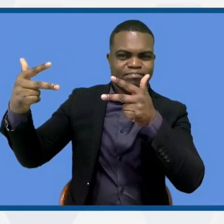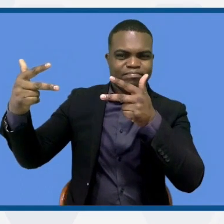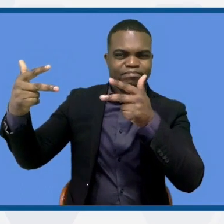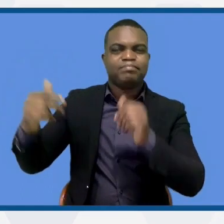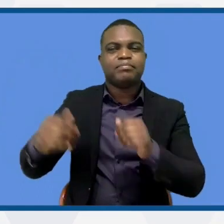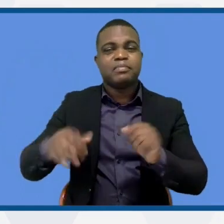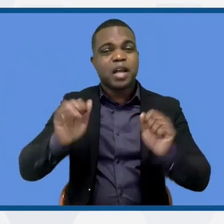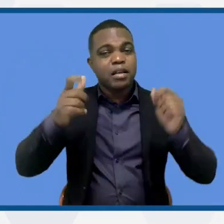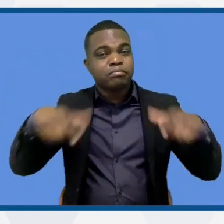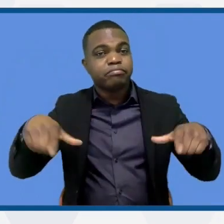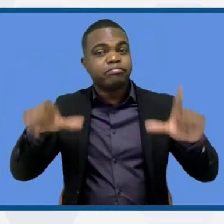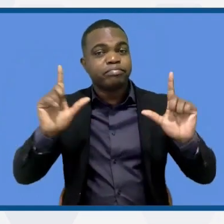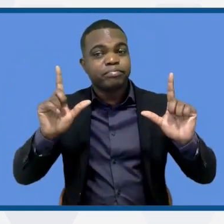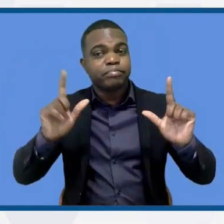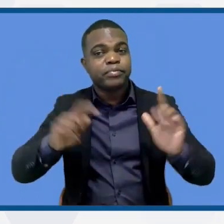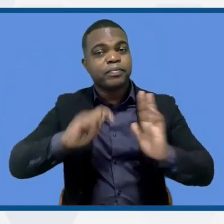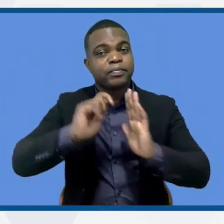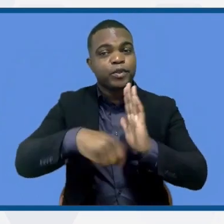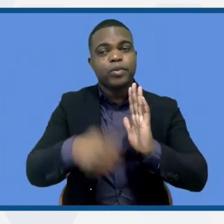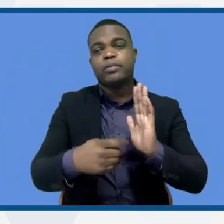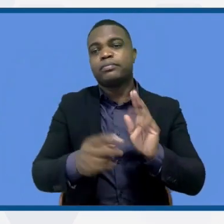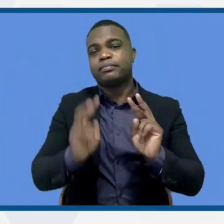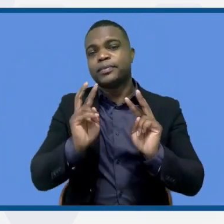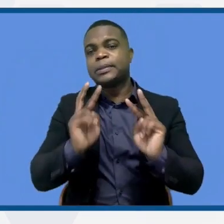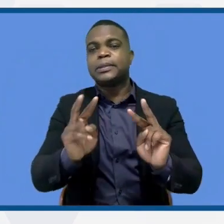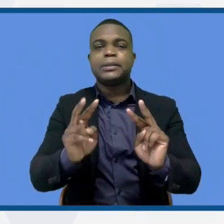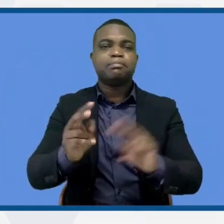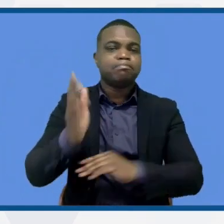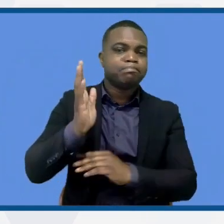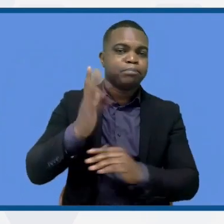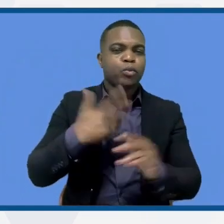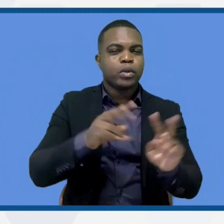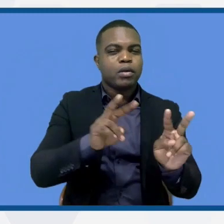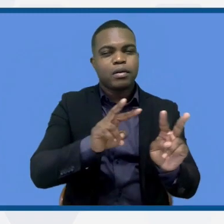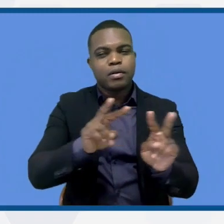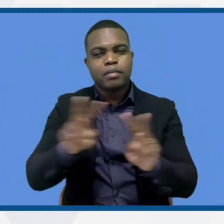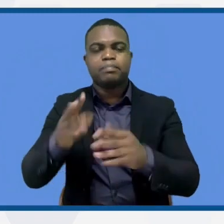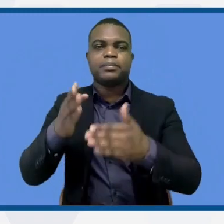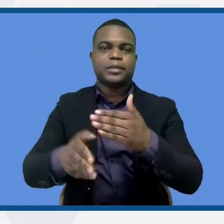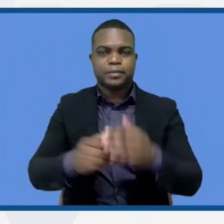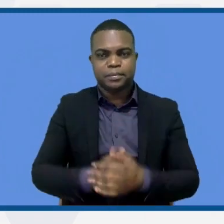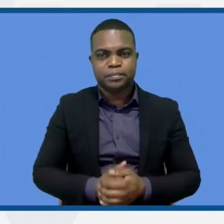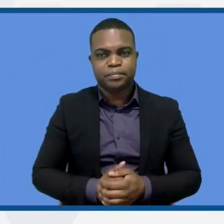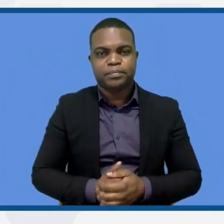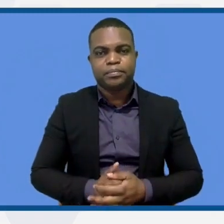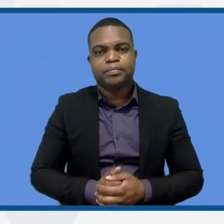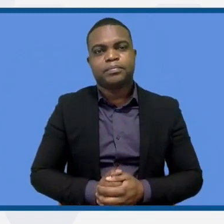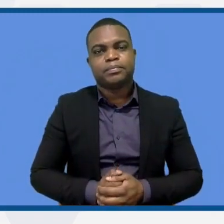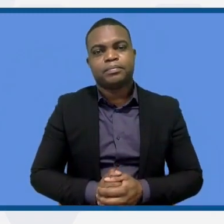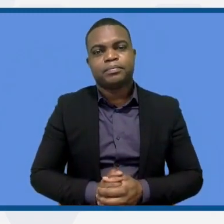He has a great trajectory. He's been working in risk management, disaster risk management.